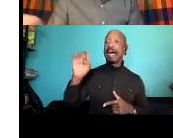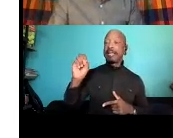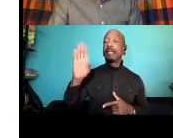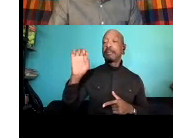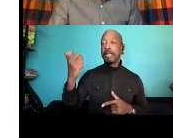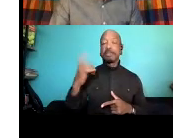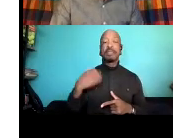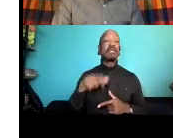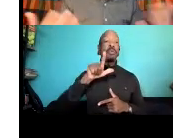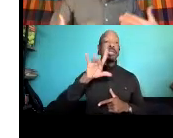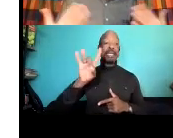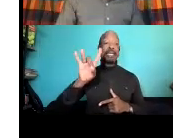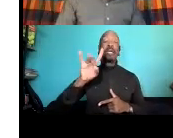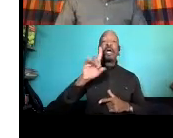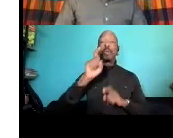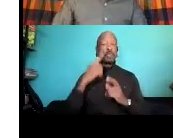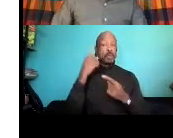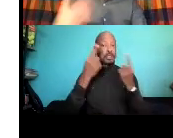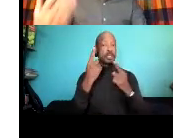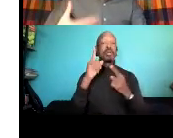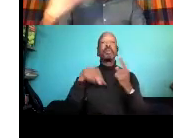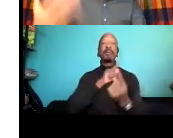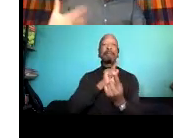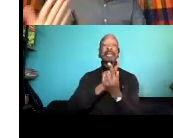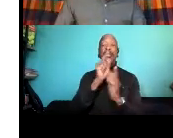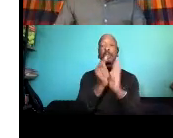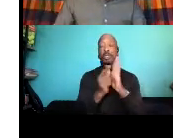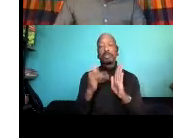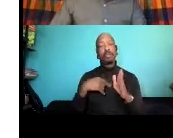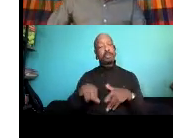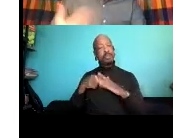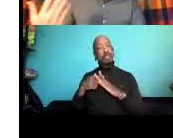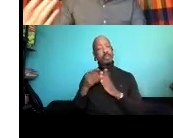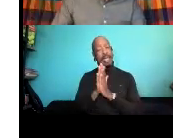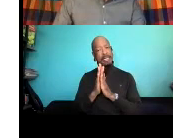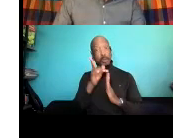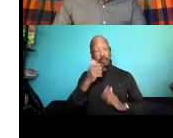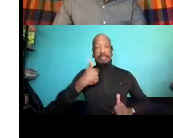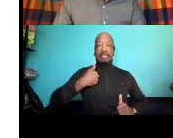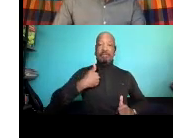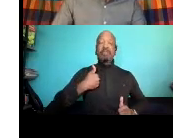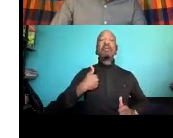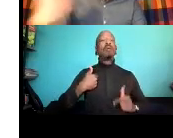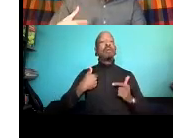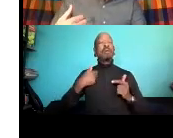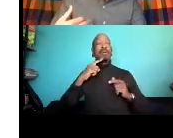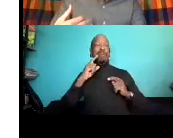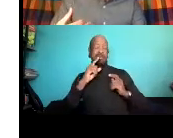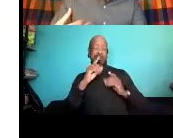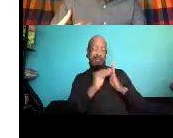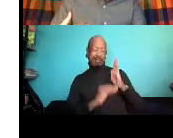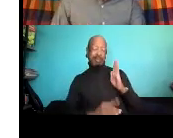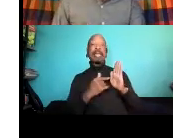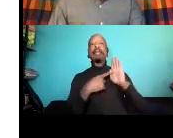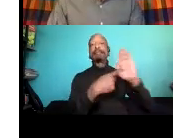Before Meeting a Lawyer, so that you and your cooperative members can start to ask yourself these questions, and you won't have to pay somebody to ask those questions